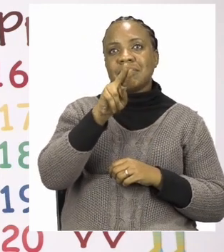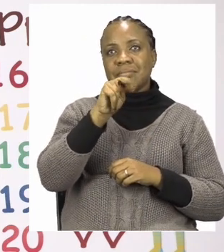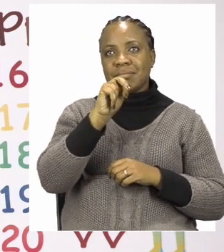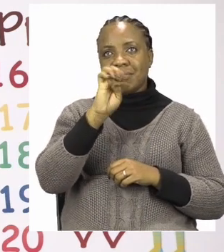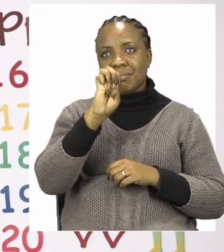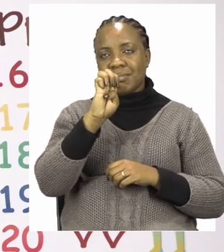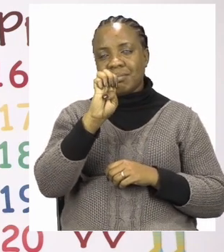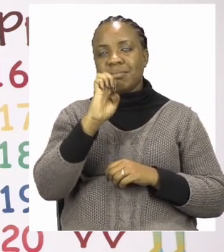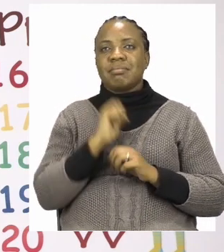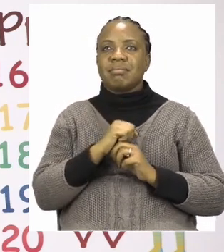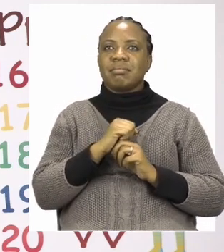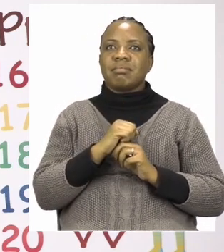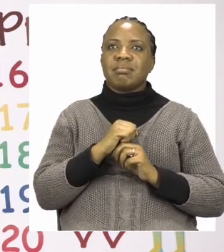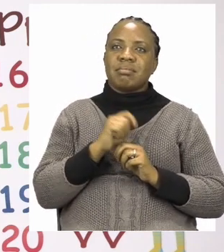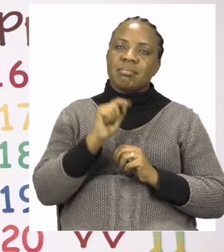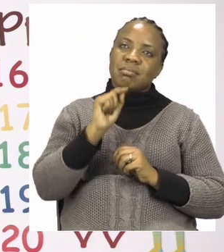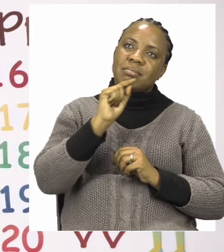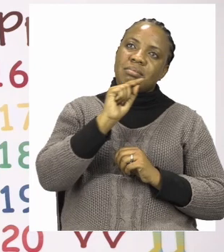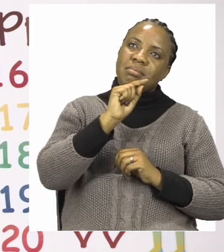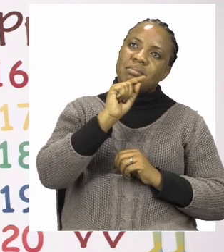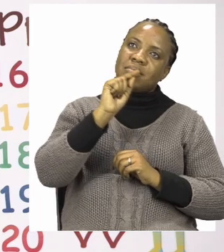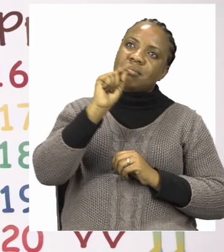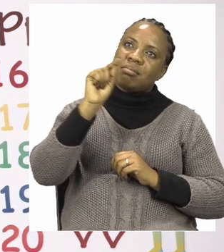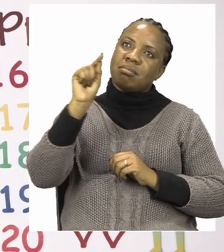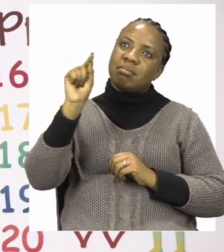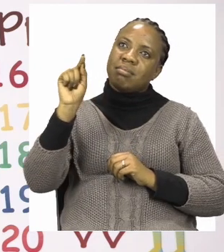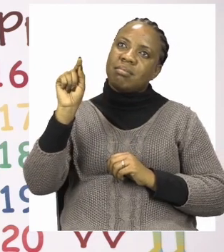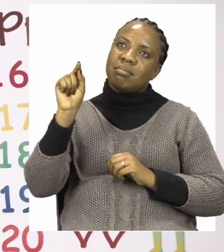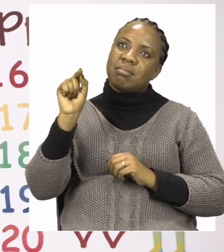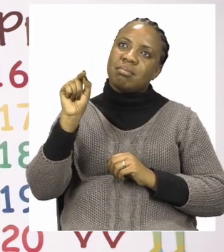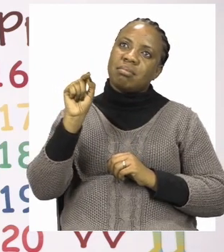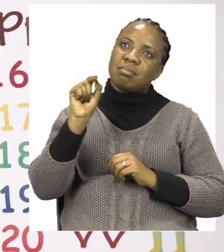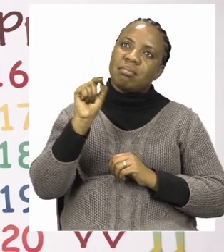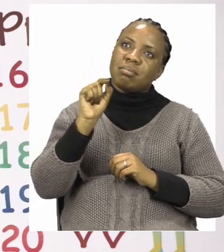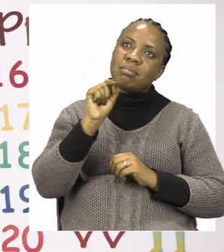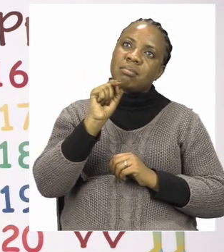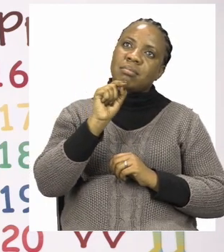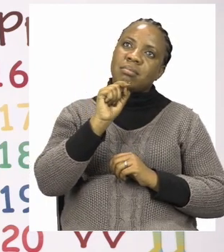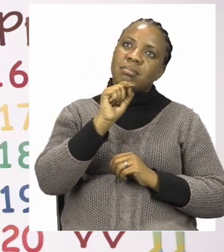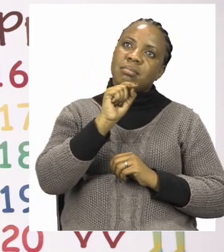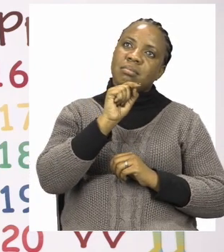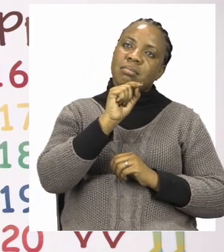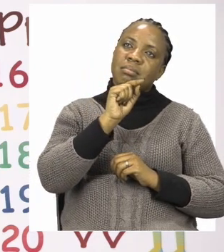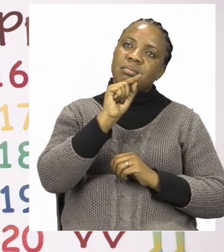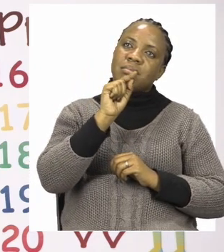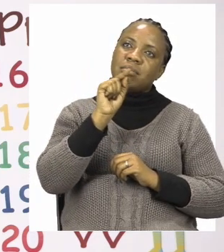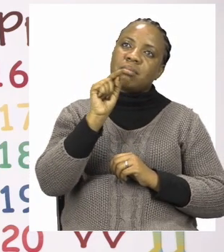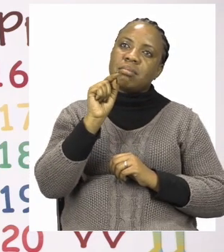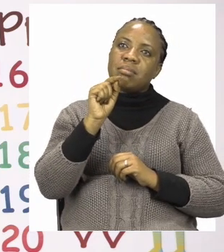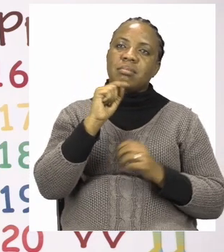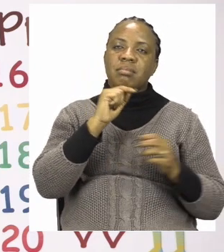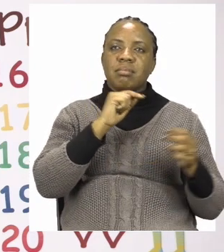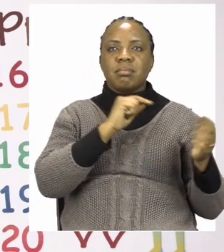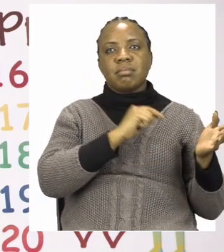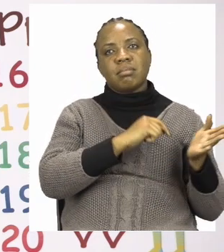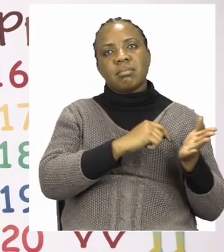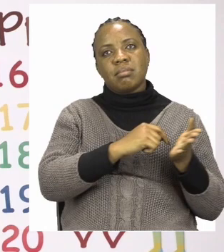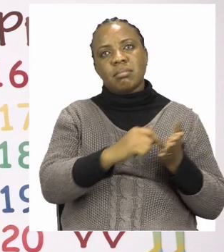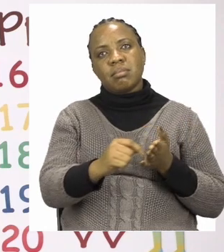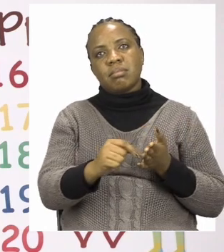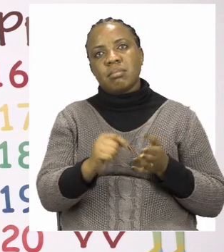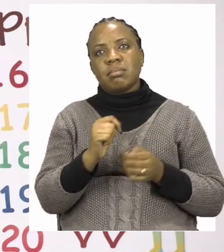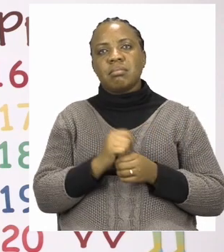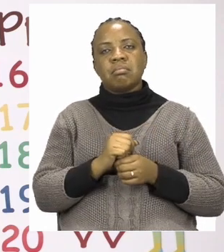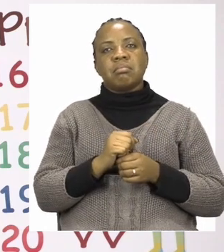June. Now all that's left is to circle it. And then cross it out in the word box so you